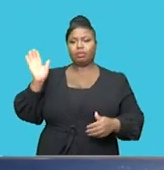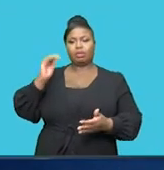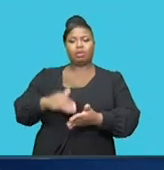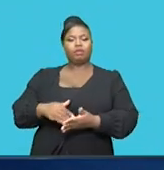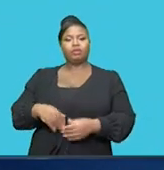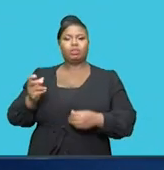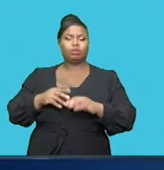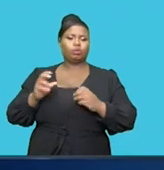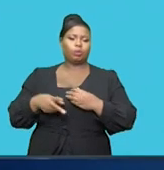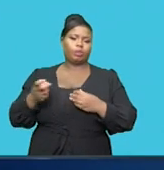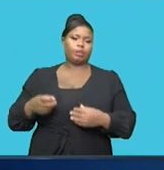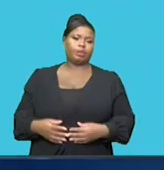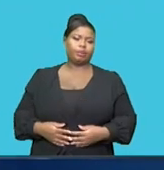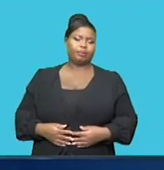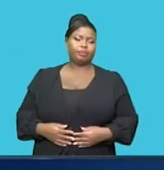and stole.